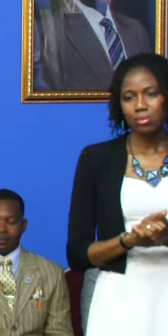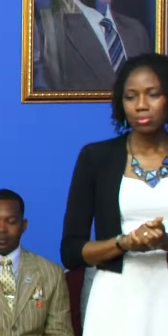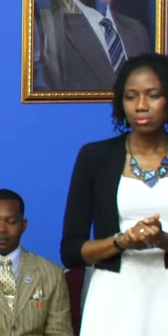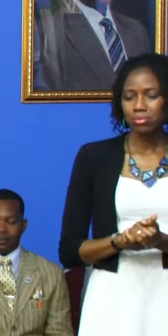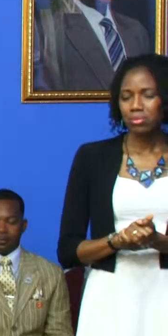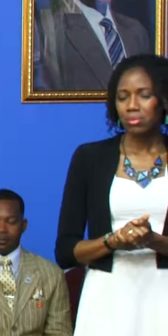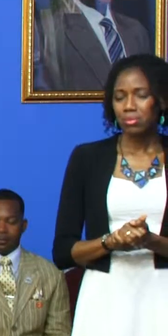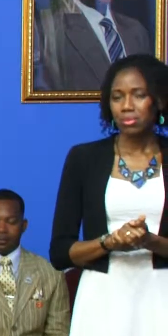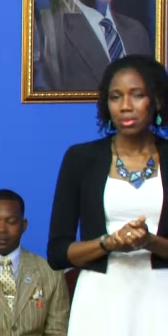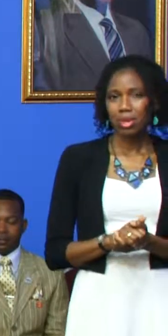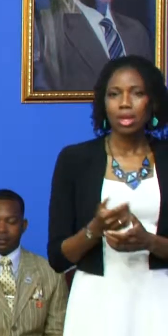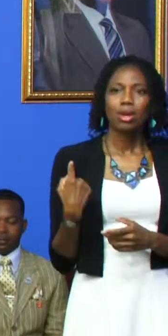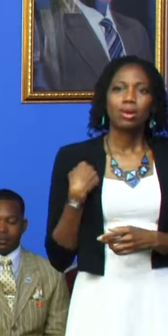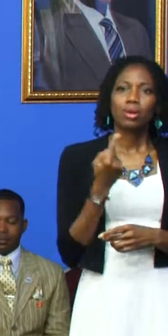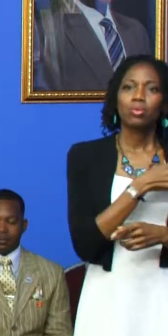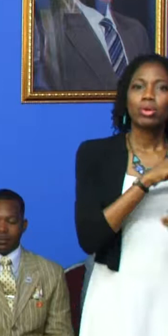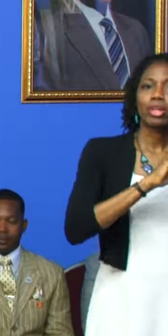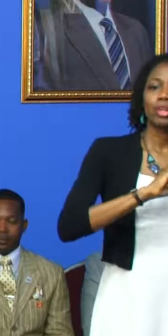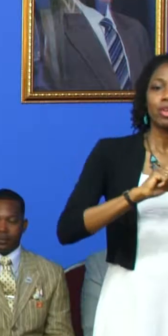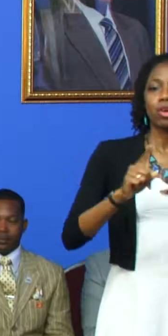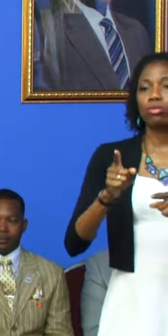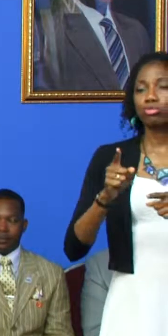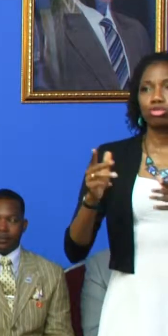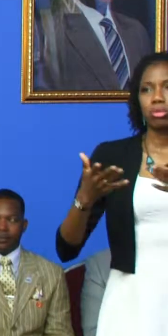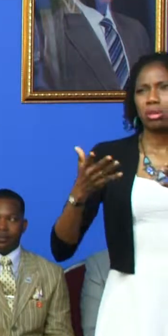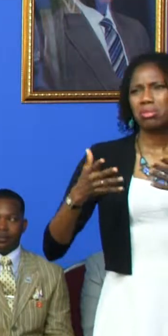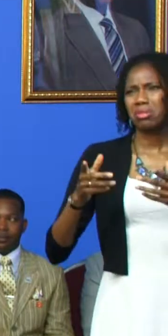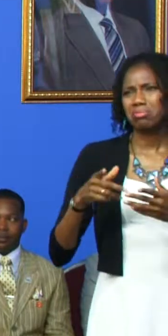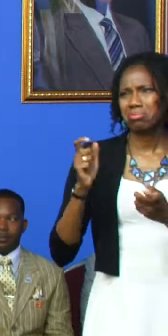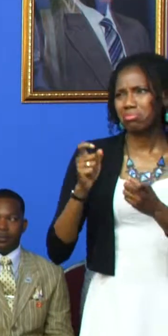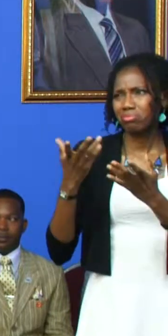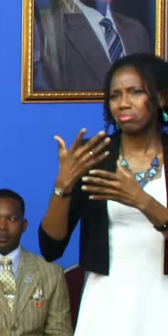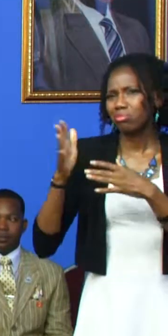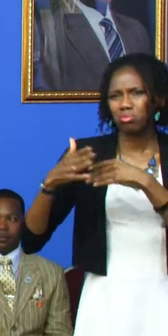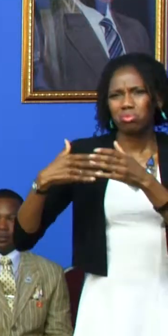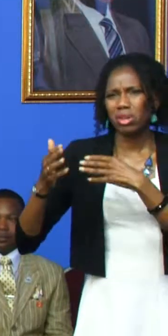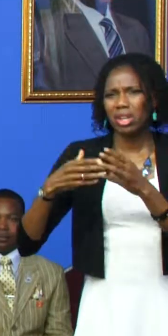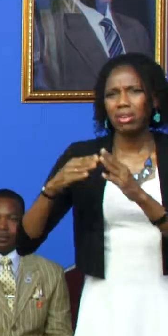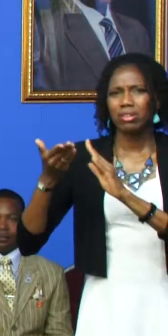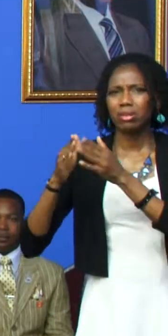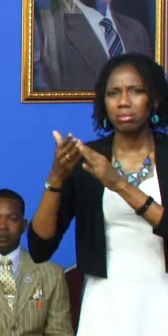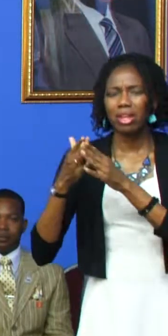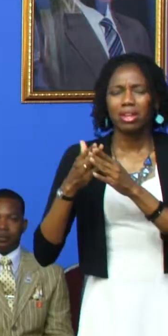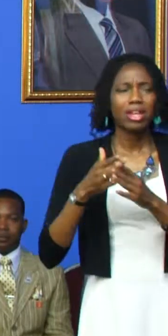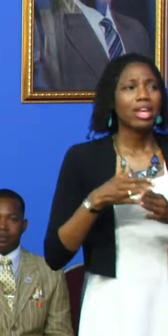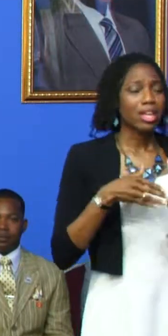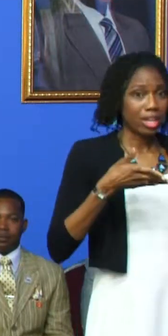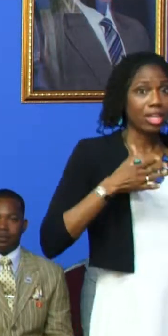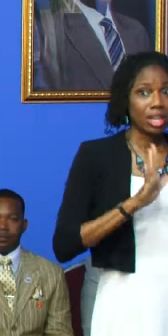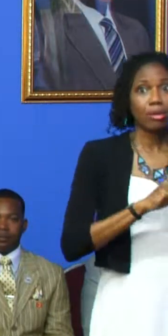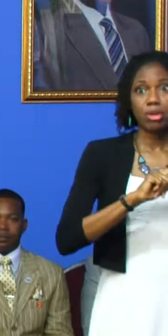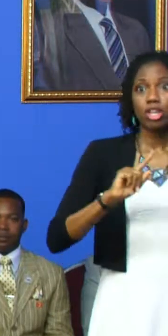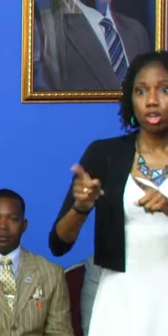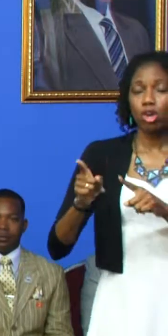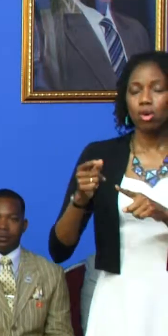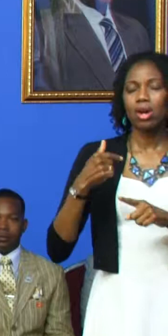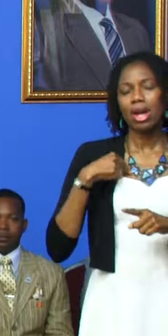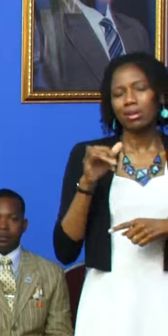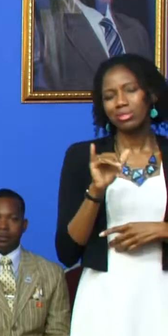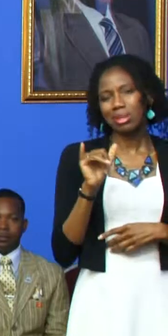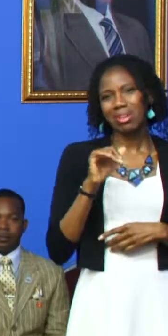We go to a certain town, he'd send for me. I was like a son to him. And we'd be going